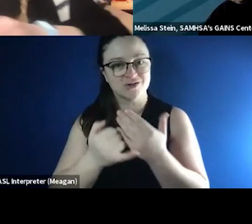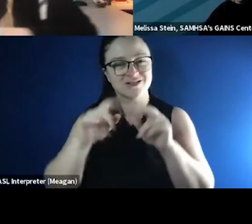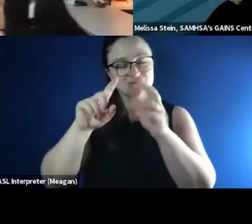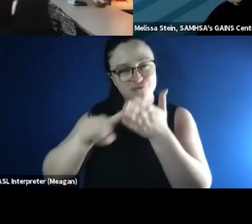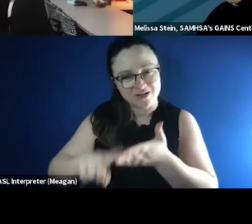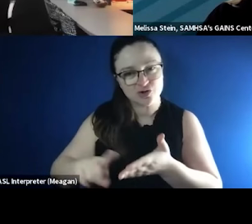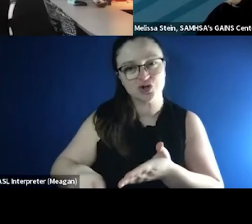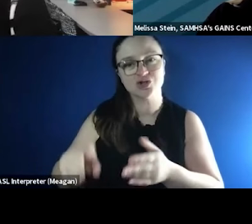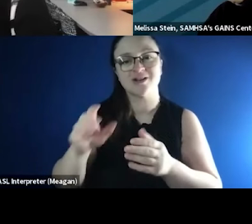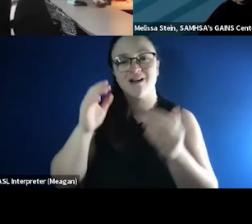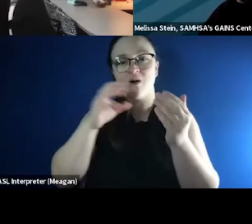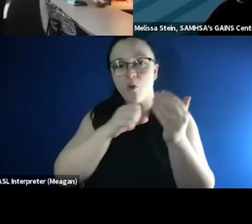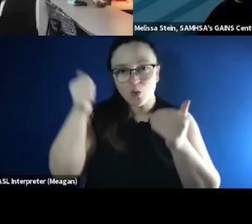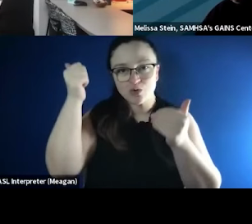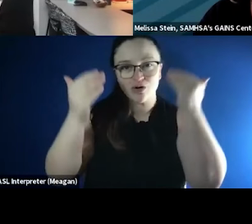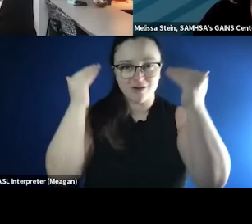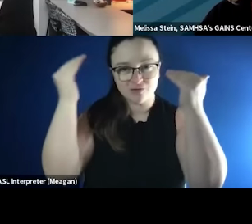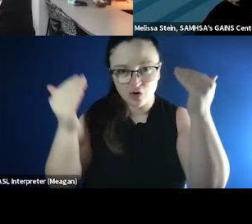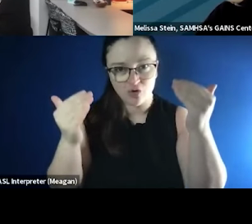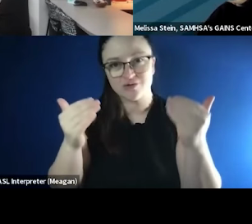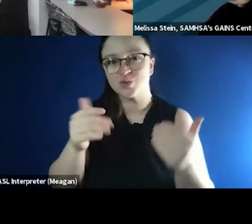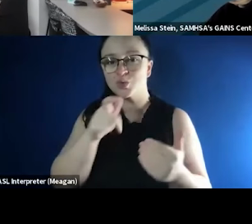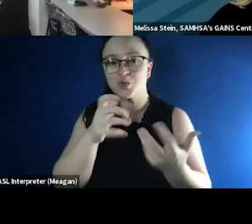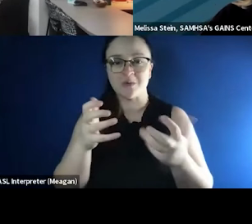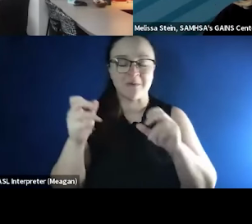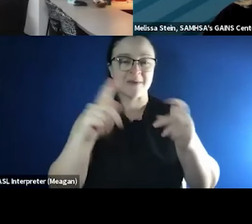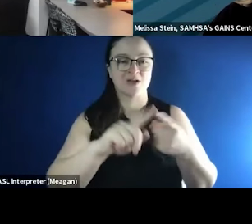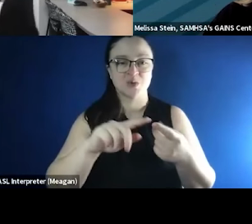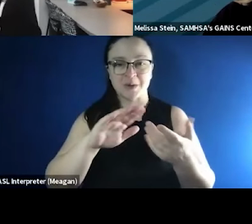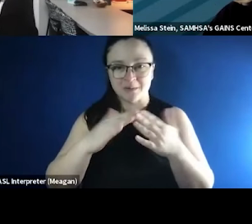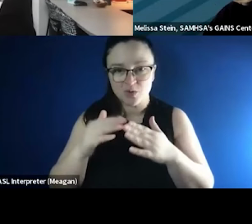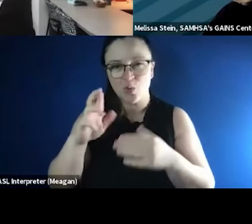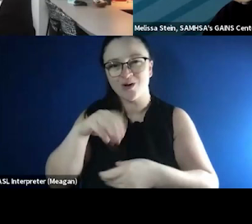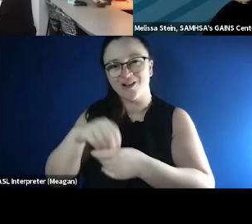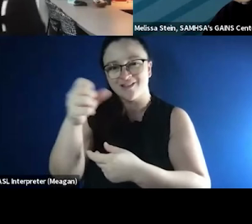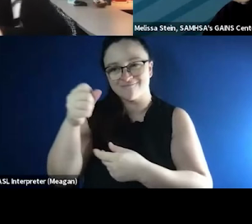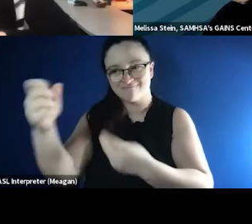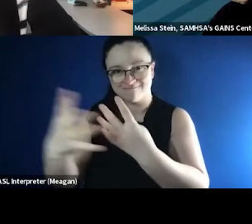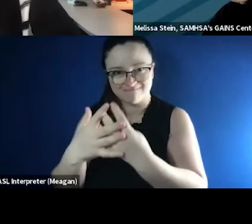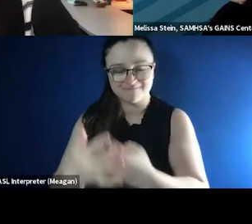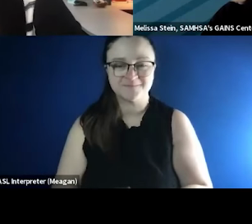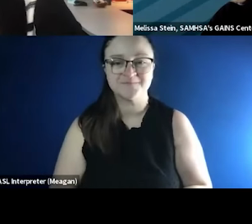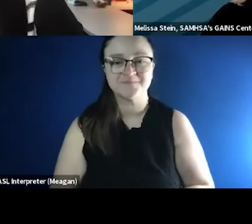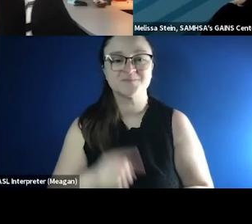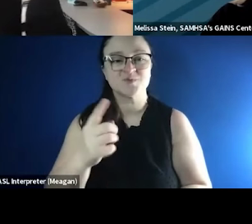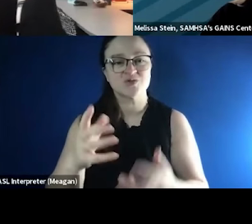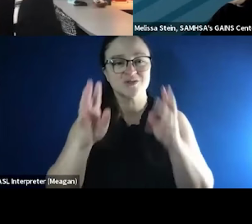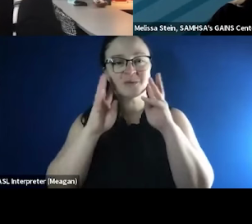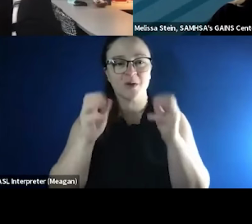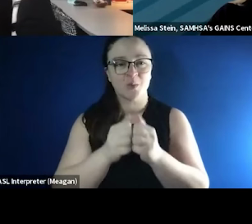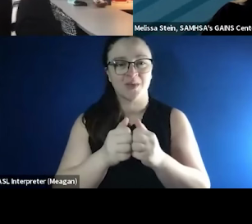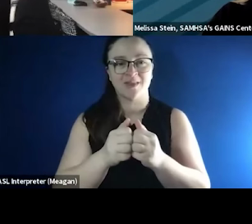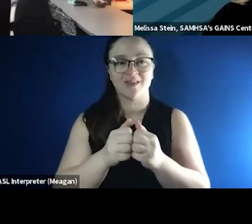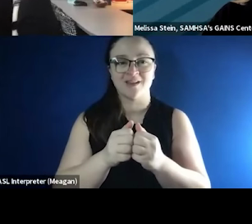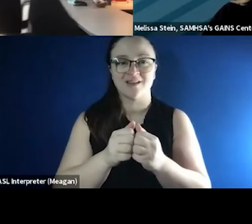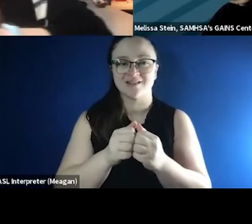settings or the reentry process. She's currently developing a tailored intervention to improve chronic disease